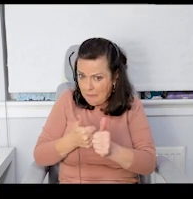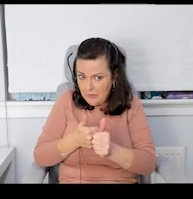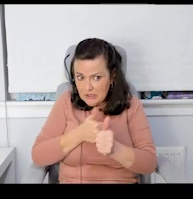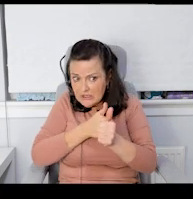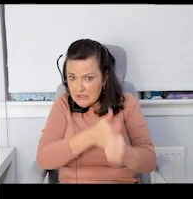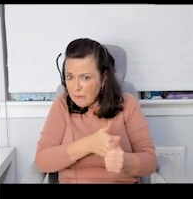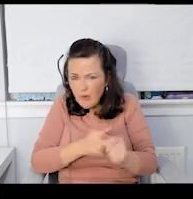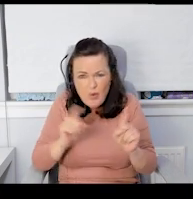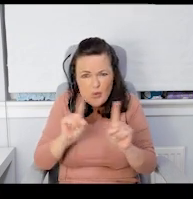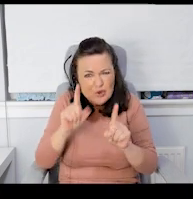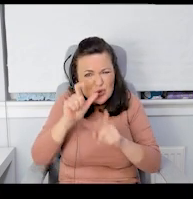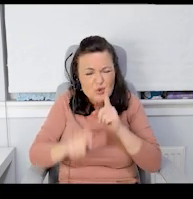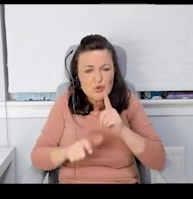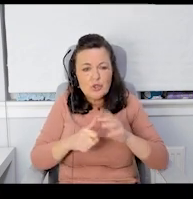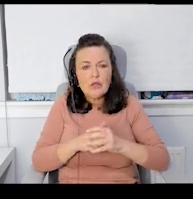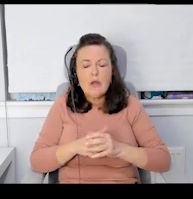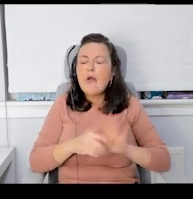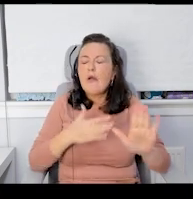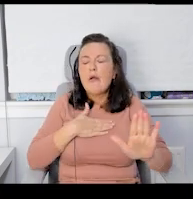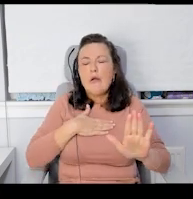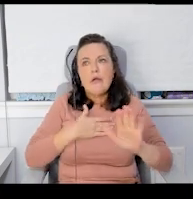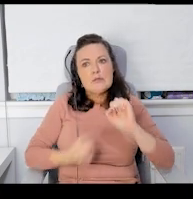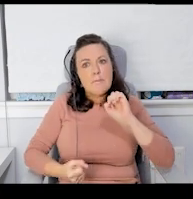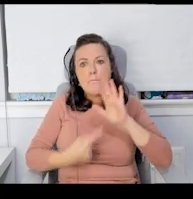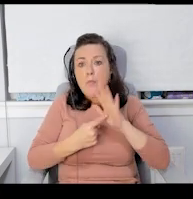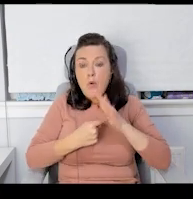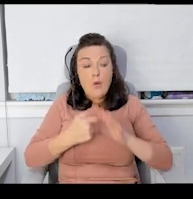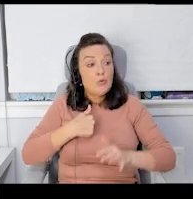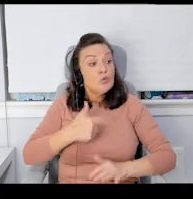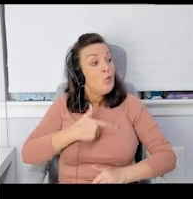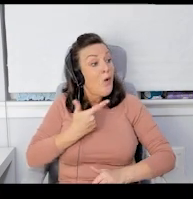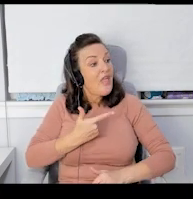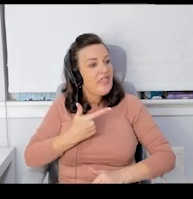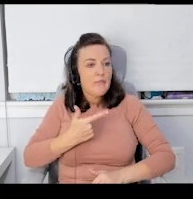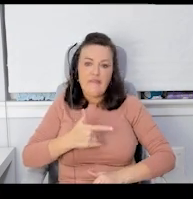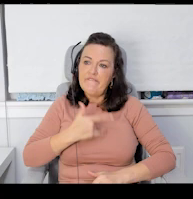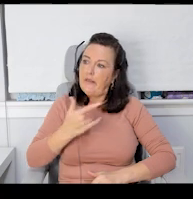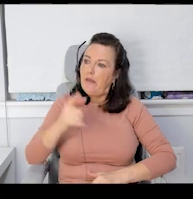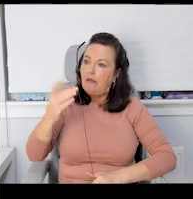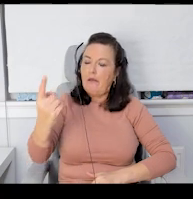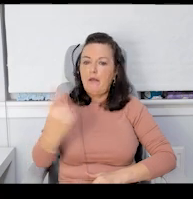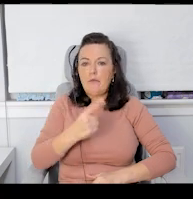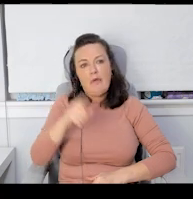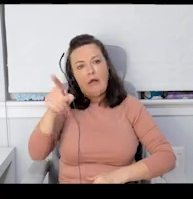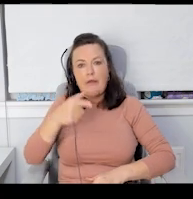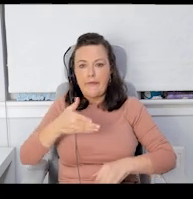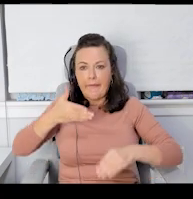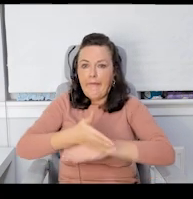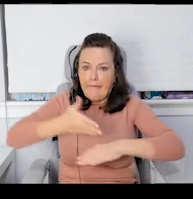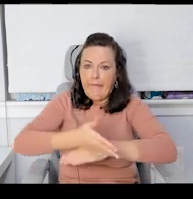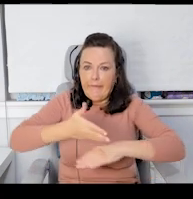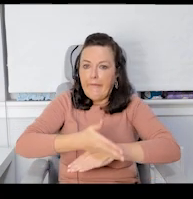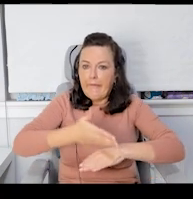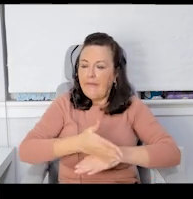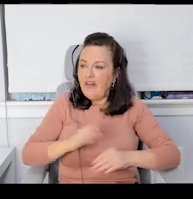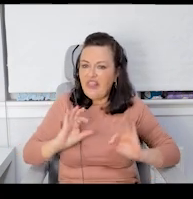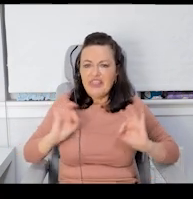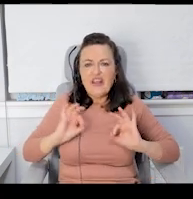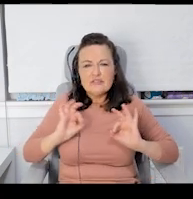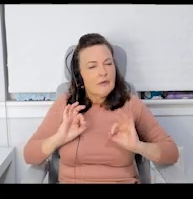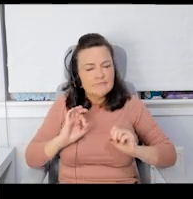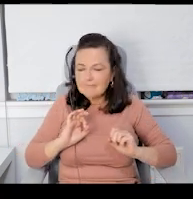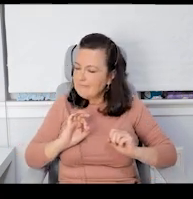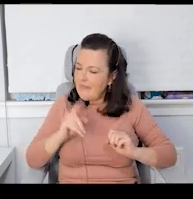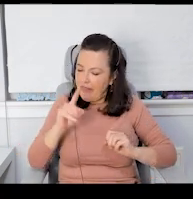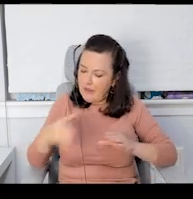us, they don't feel like they're coming in just to do a job and get their qualification. We put them on an apprenticeship programme.